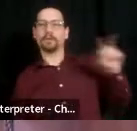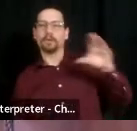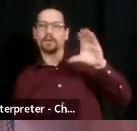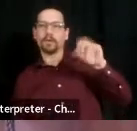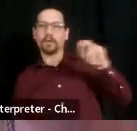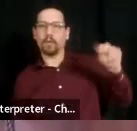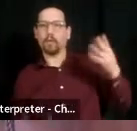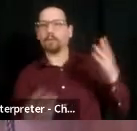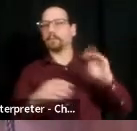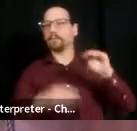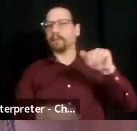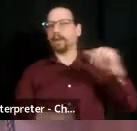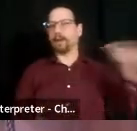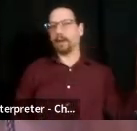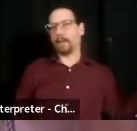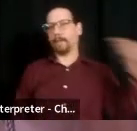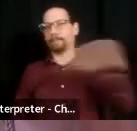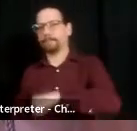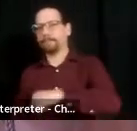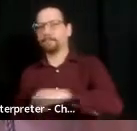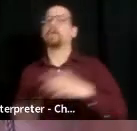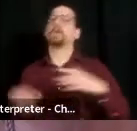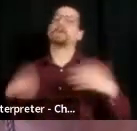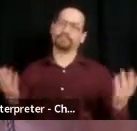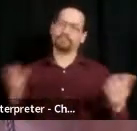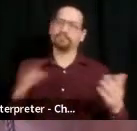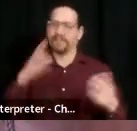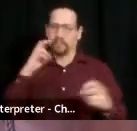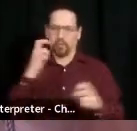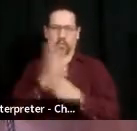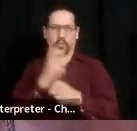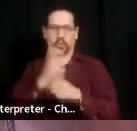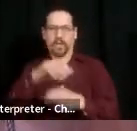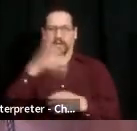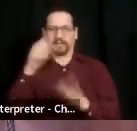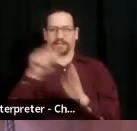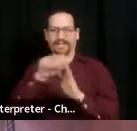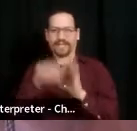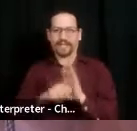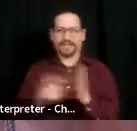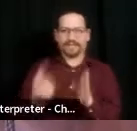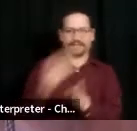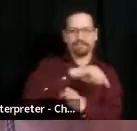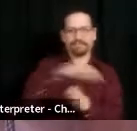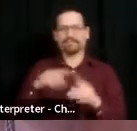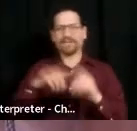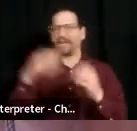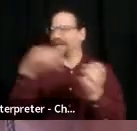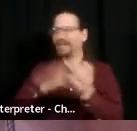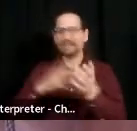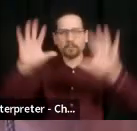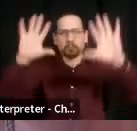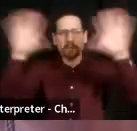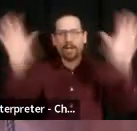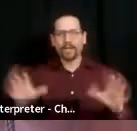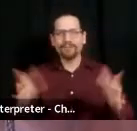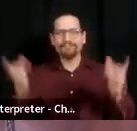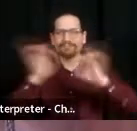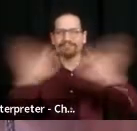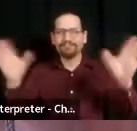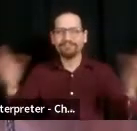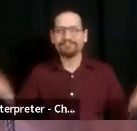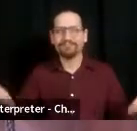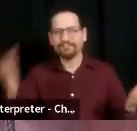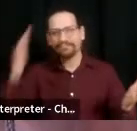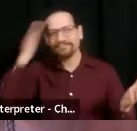out there. Just common sense says stay off the road, whether you're in Rhode Island, Massachusetts, or Connecticut. But right here, I'm concerned about the safety of the